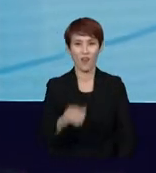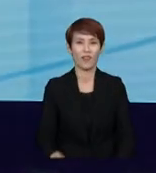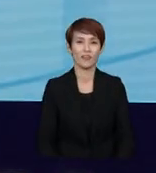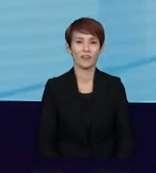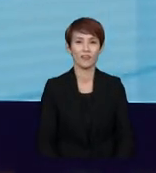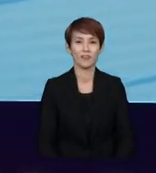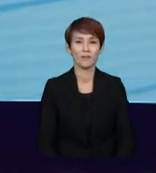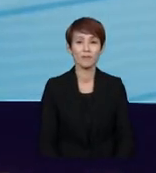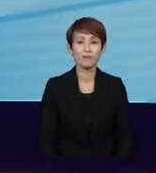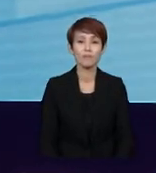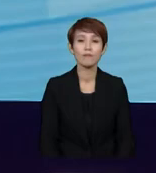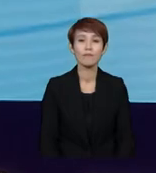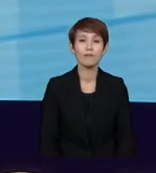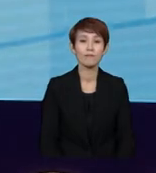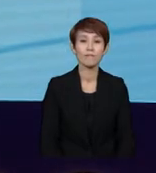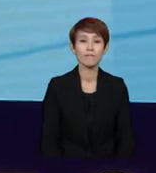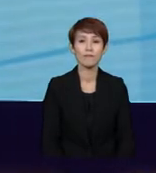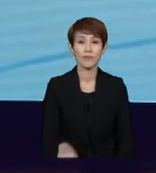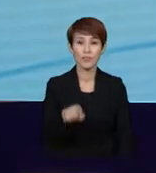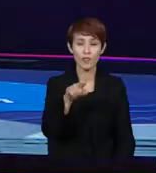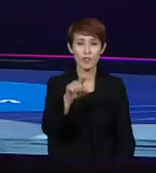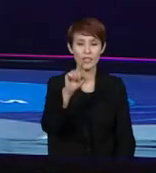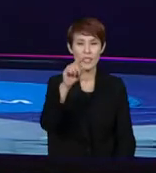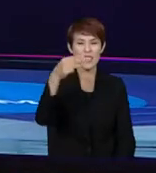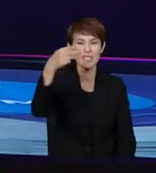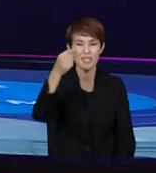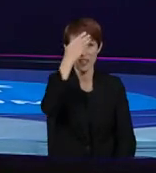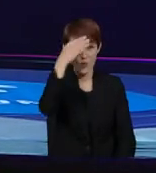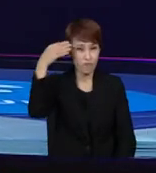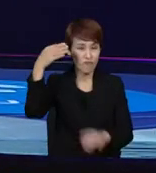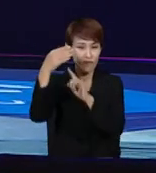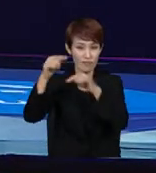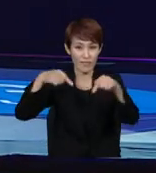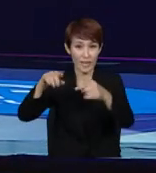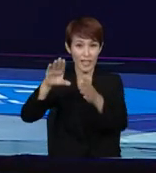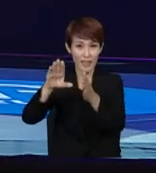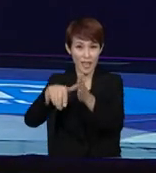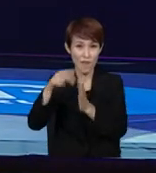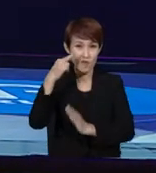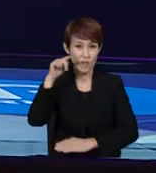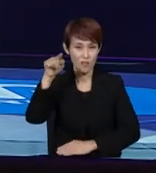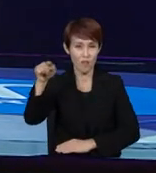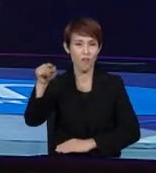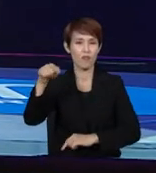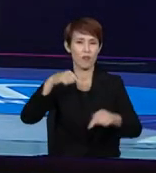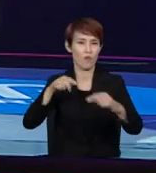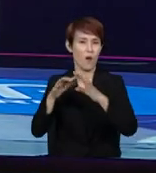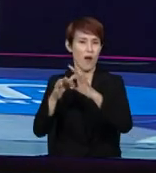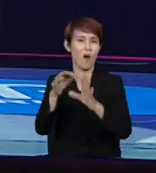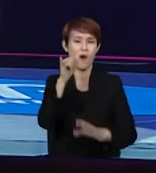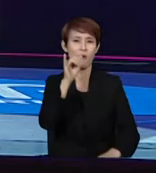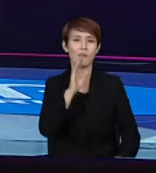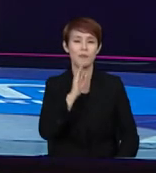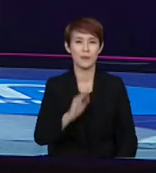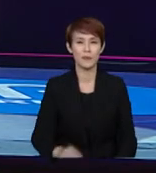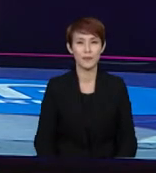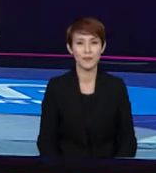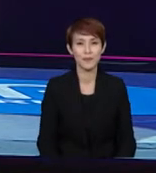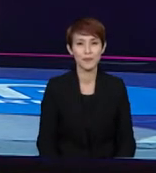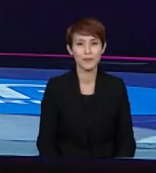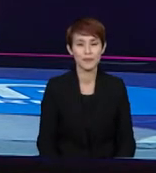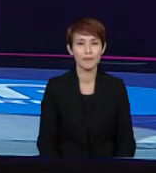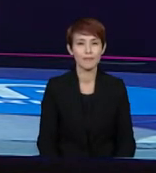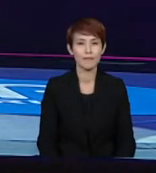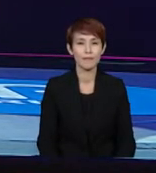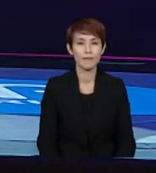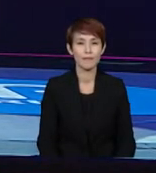say, got highly politicized in the US, also does for us. But evidently, in a democracy,